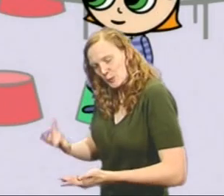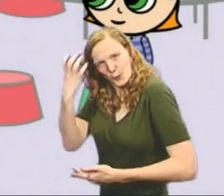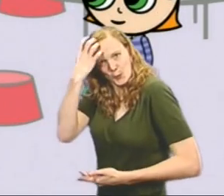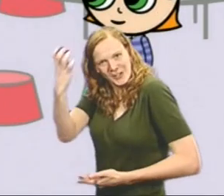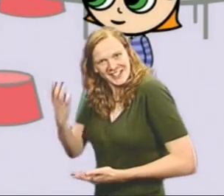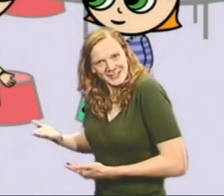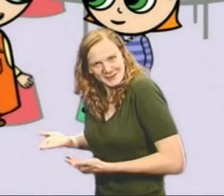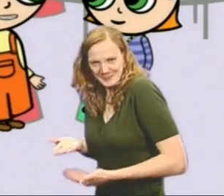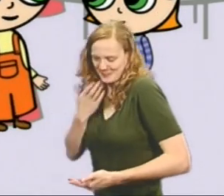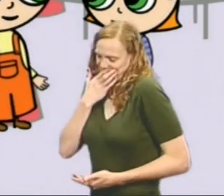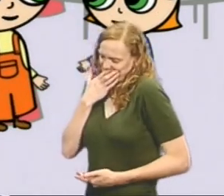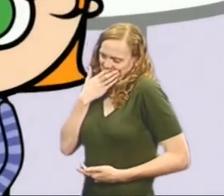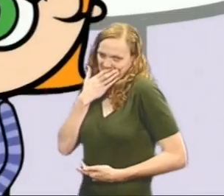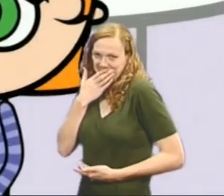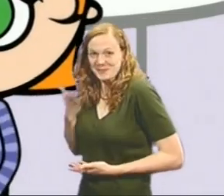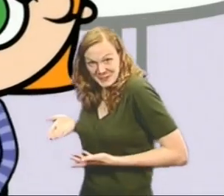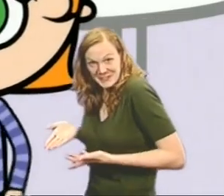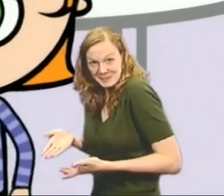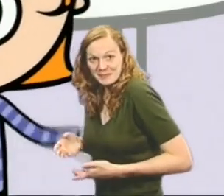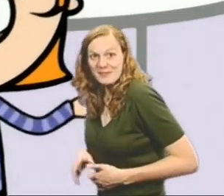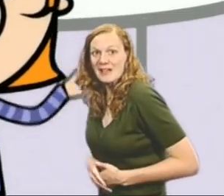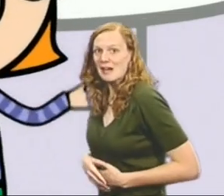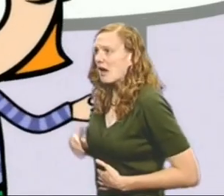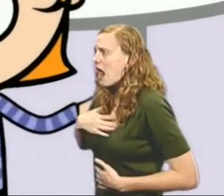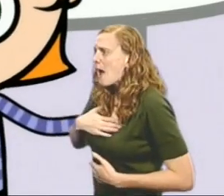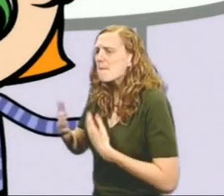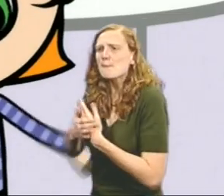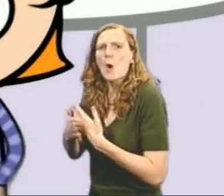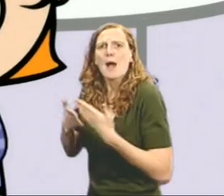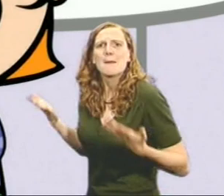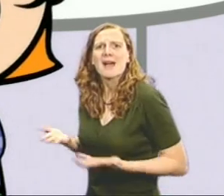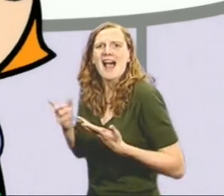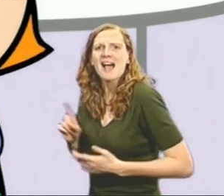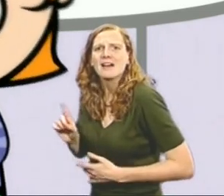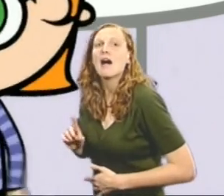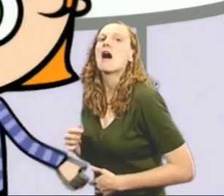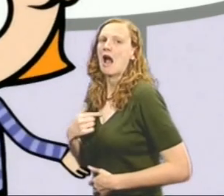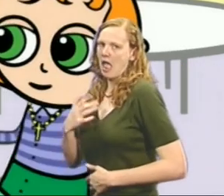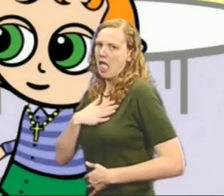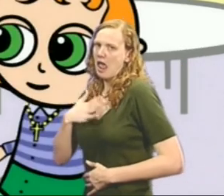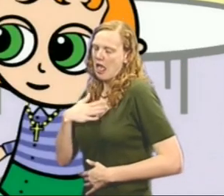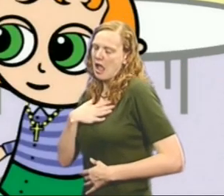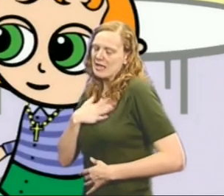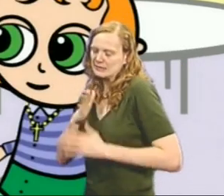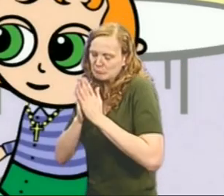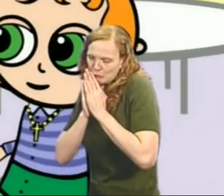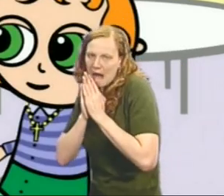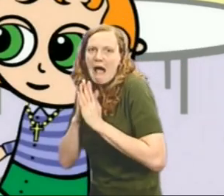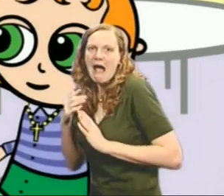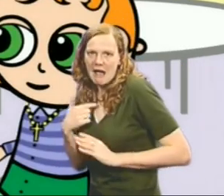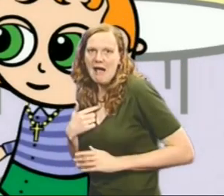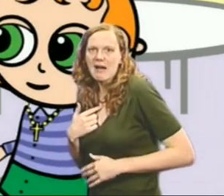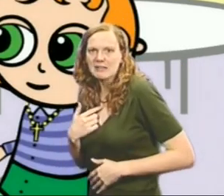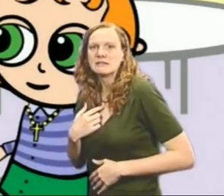What else do you like to do at playgroup, Mary? I like to say my special prayer. It's called the Rosary. That's a really